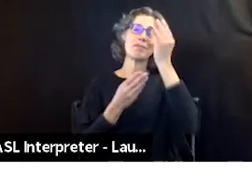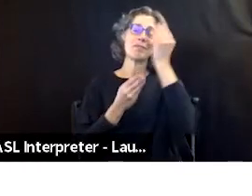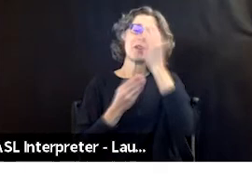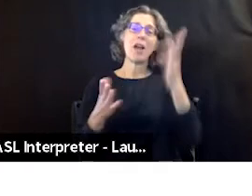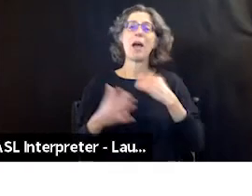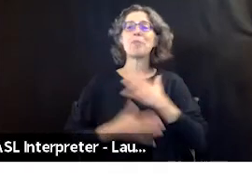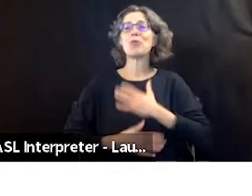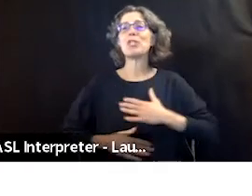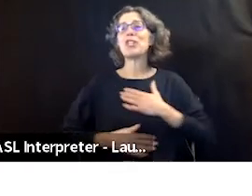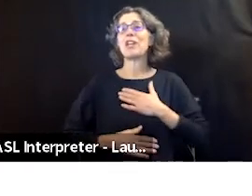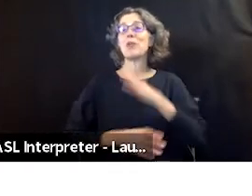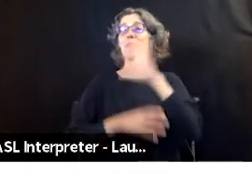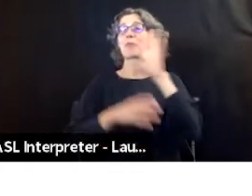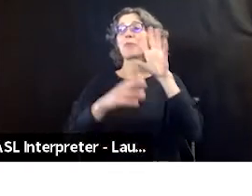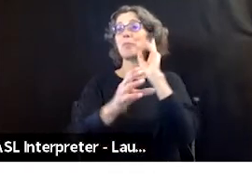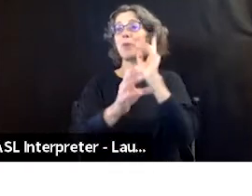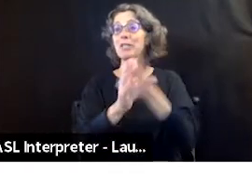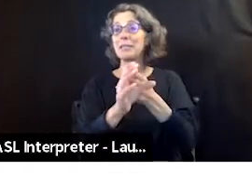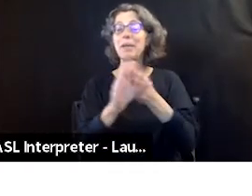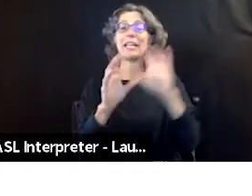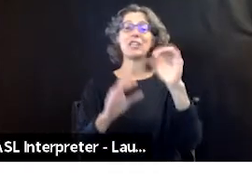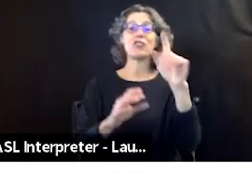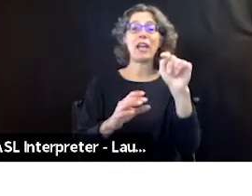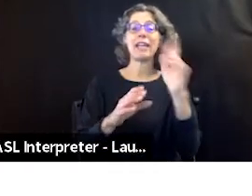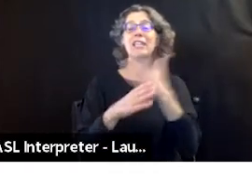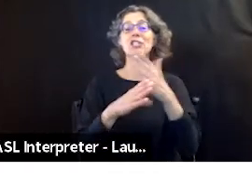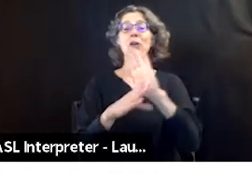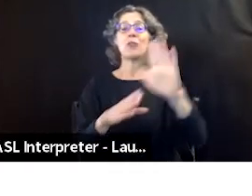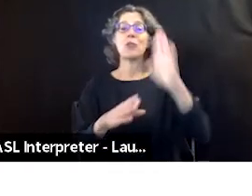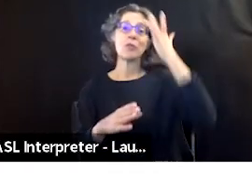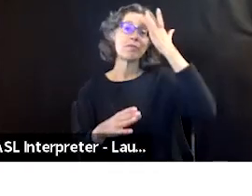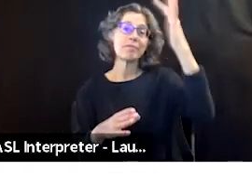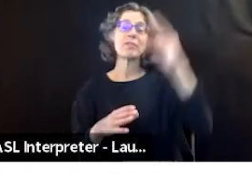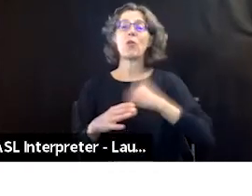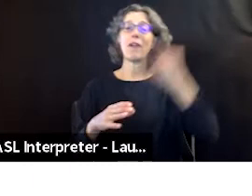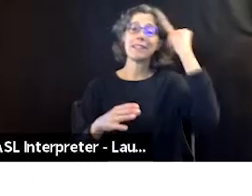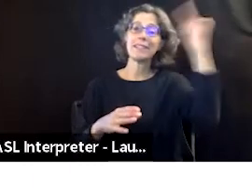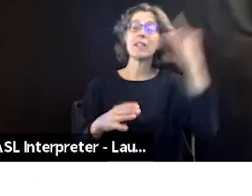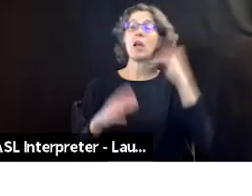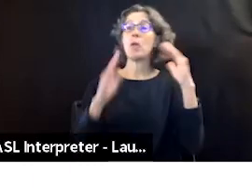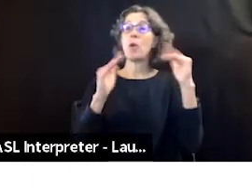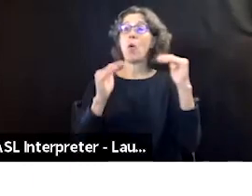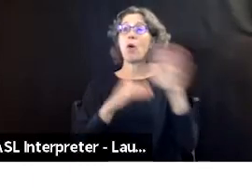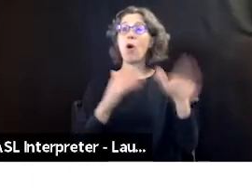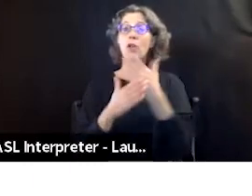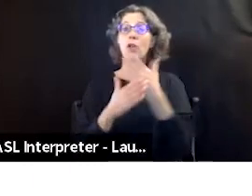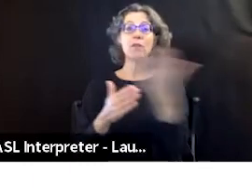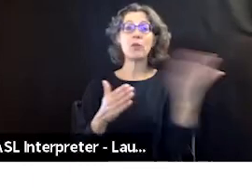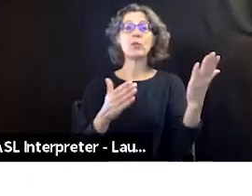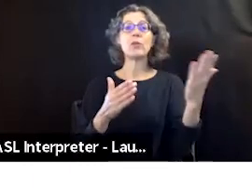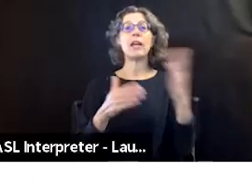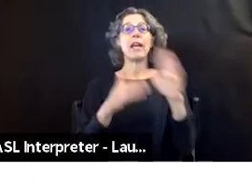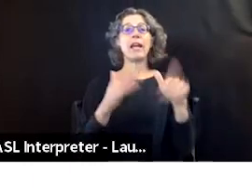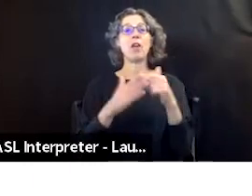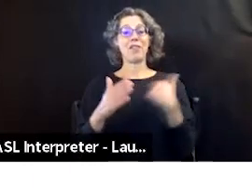in the chat activities and sharing your wisdom with us. We hope that you can all and we can all really start seeing